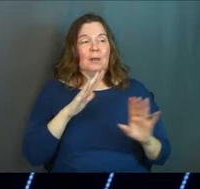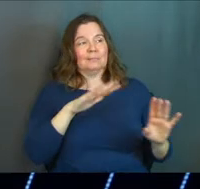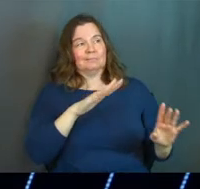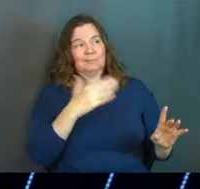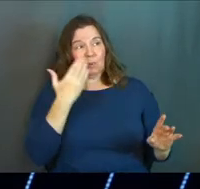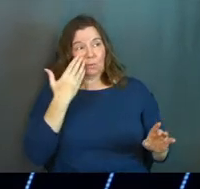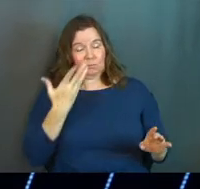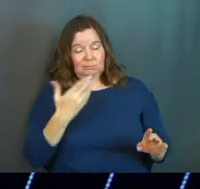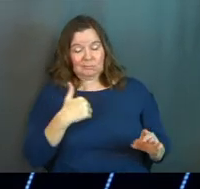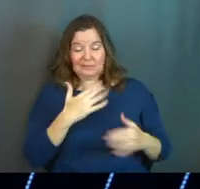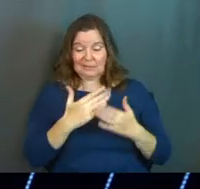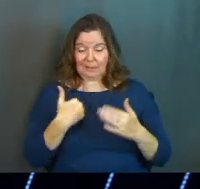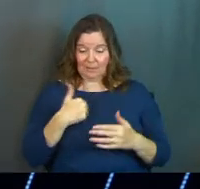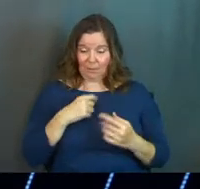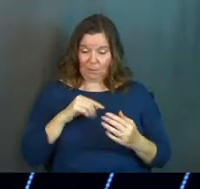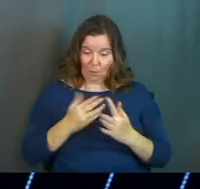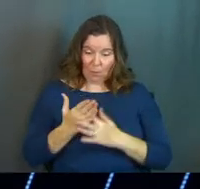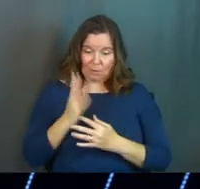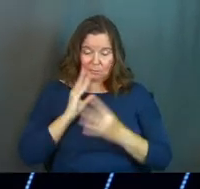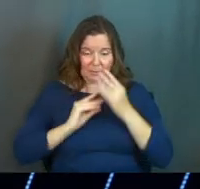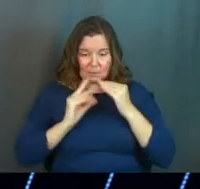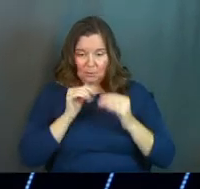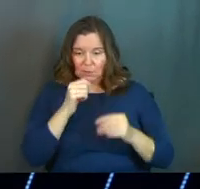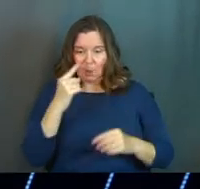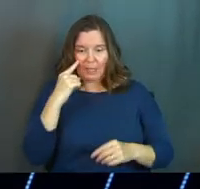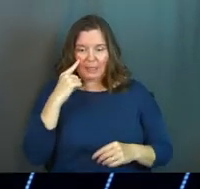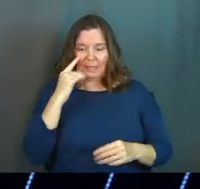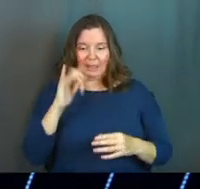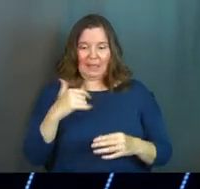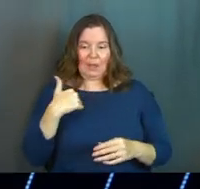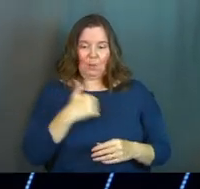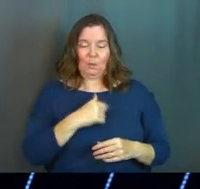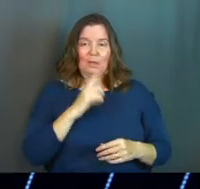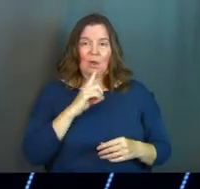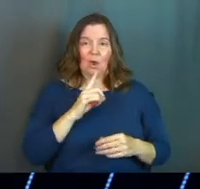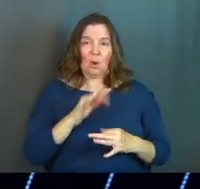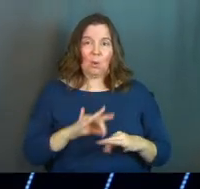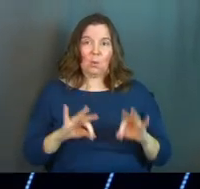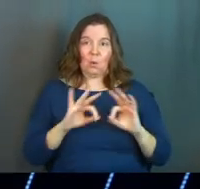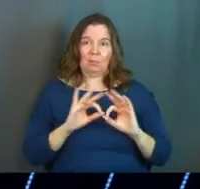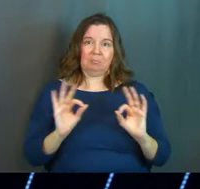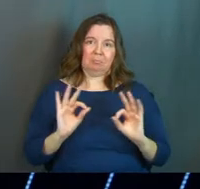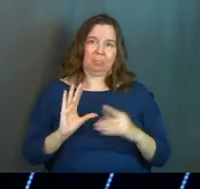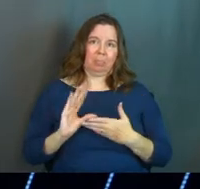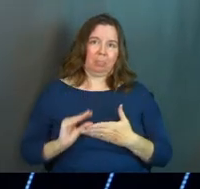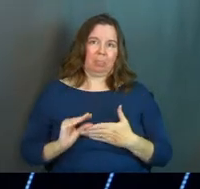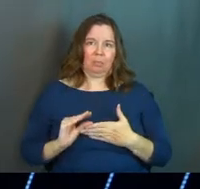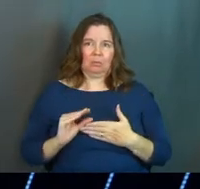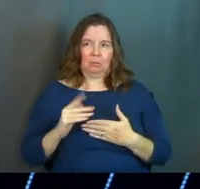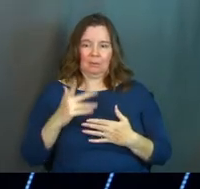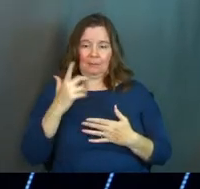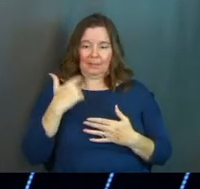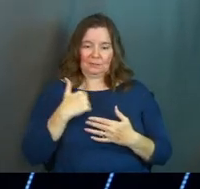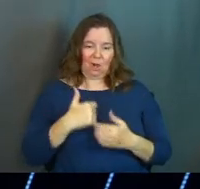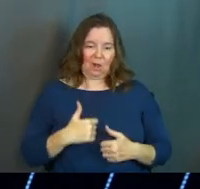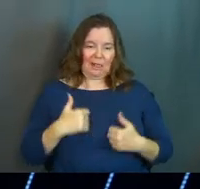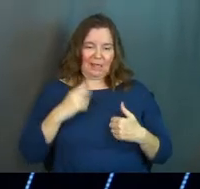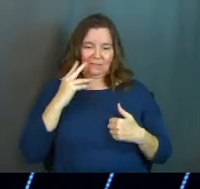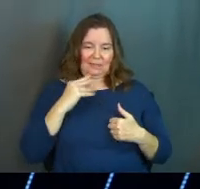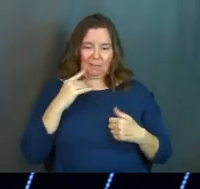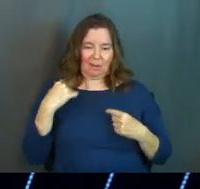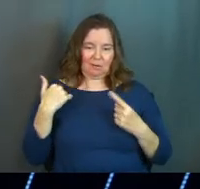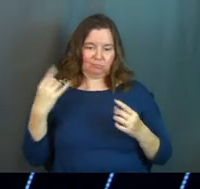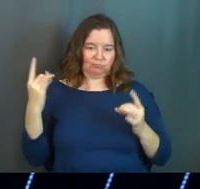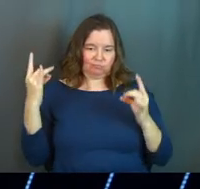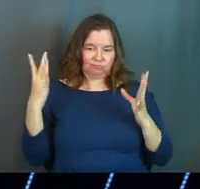like, you know what? Some of us, when we go through this stuff, we don't think that we are worth much to God because our life